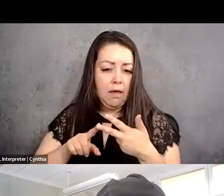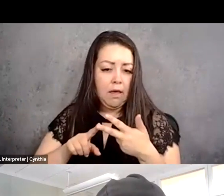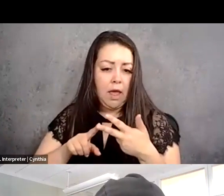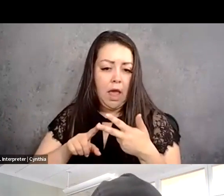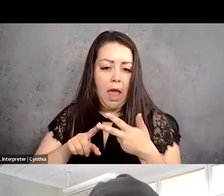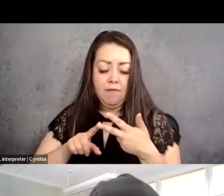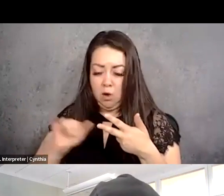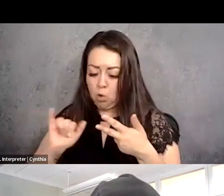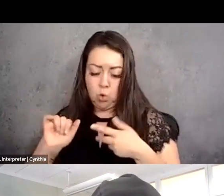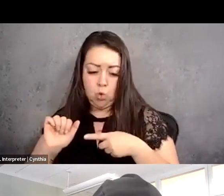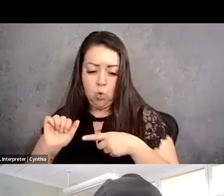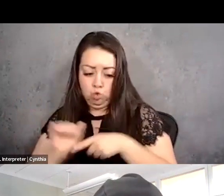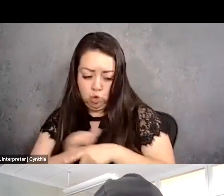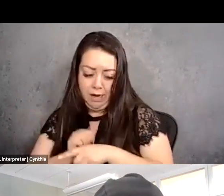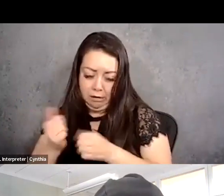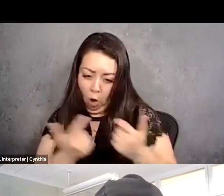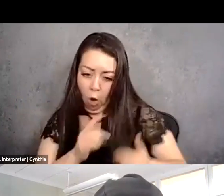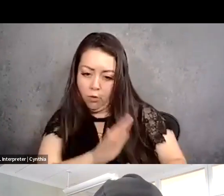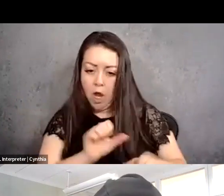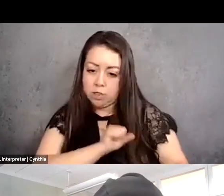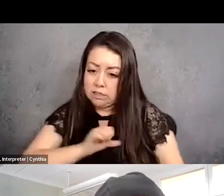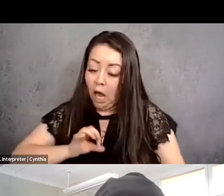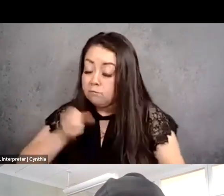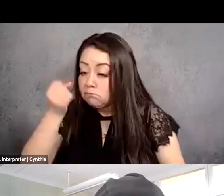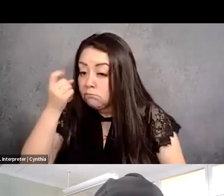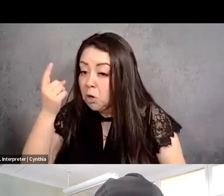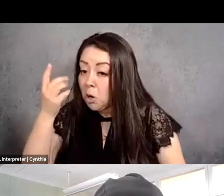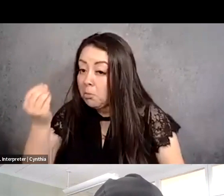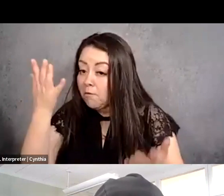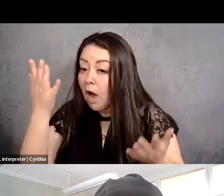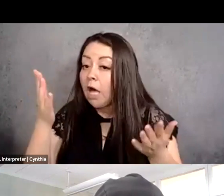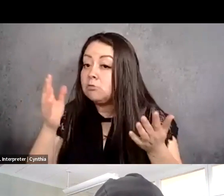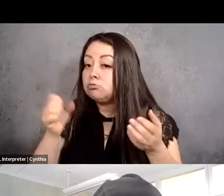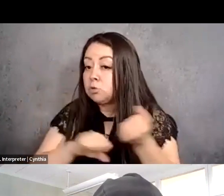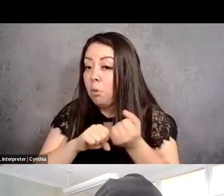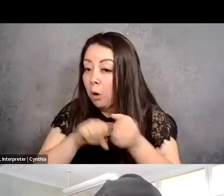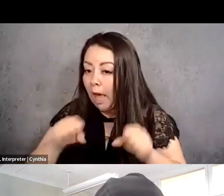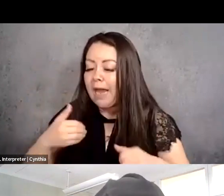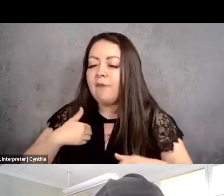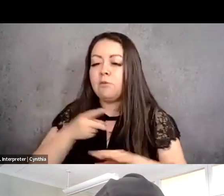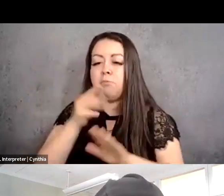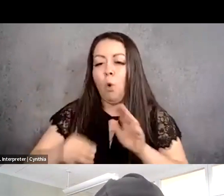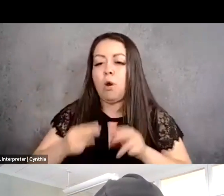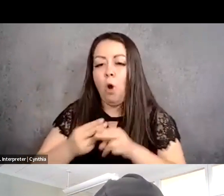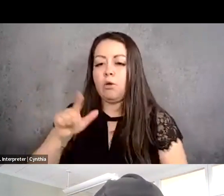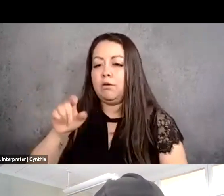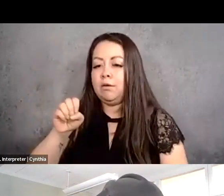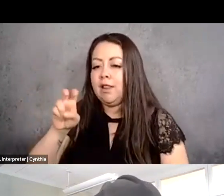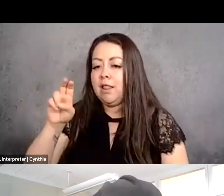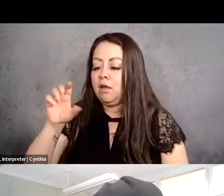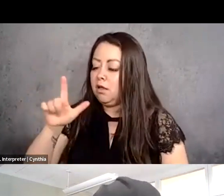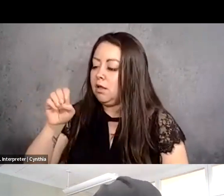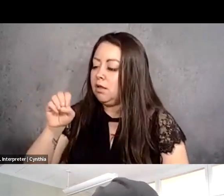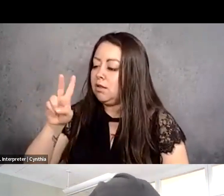their staff. Now, we will provide some support. We have a level up program, but they have to start out having the